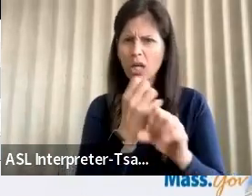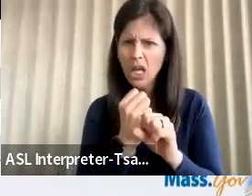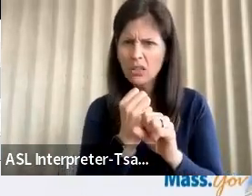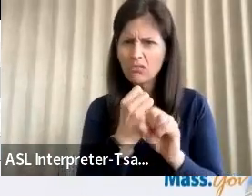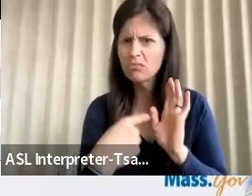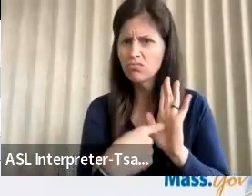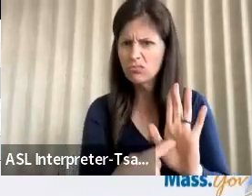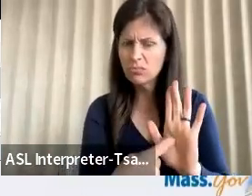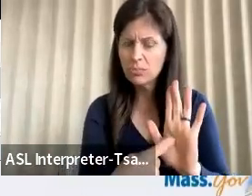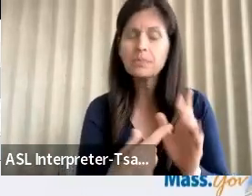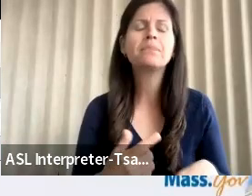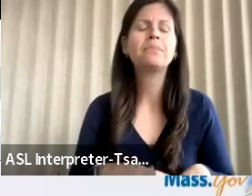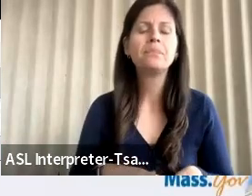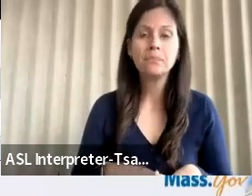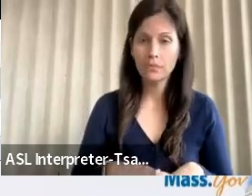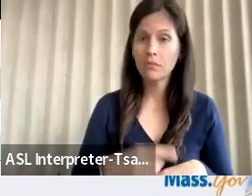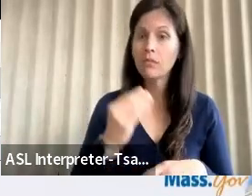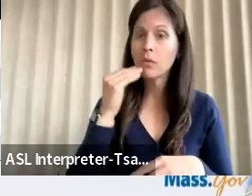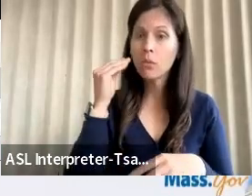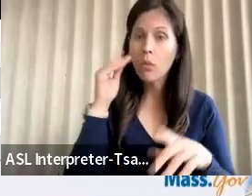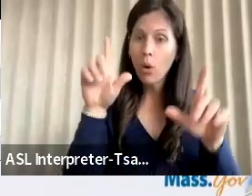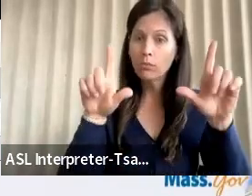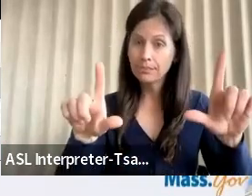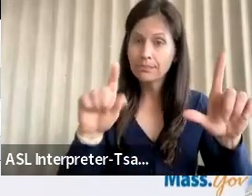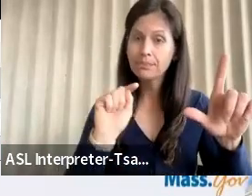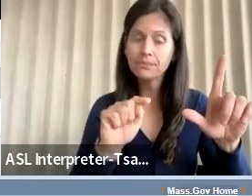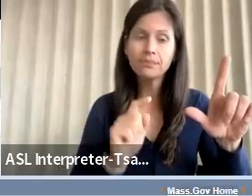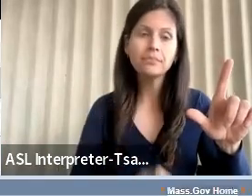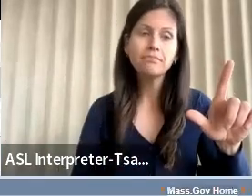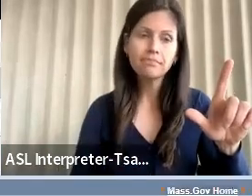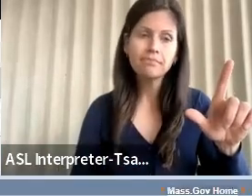So from the home screen,